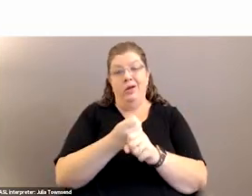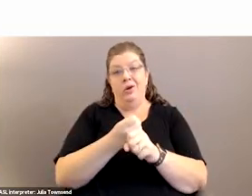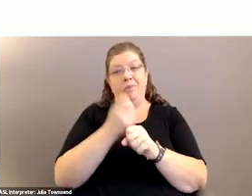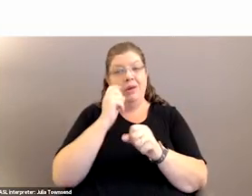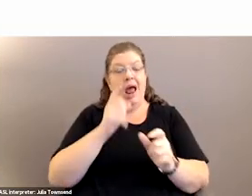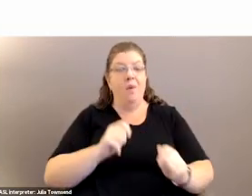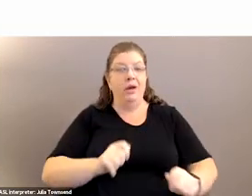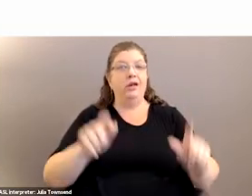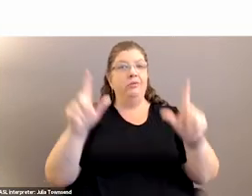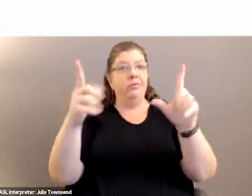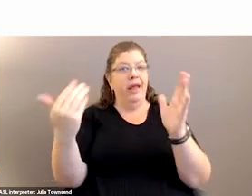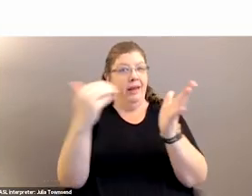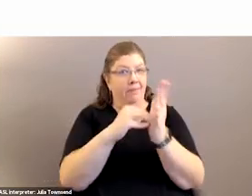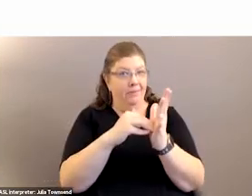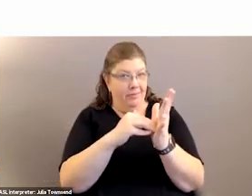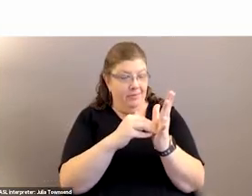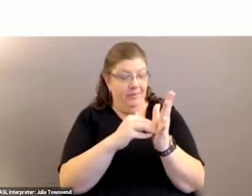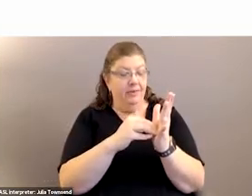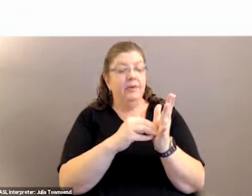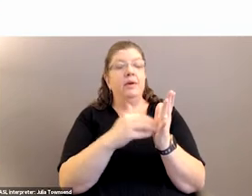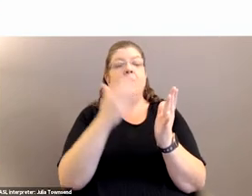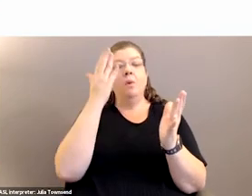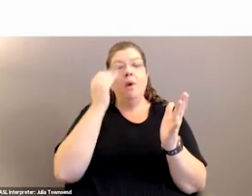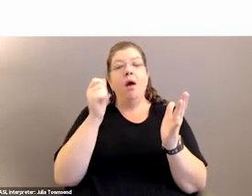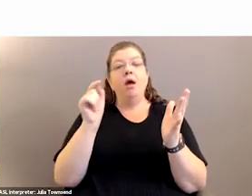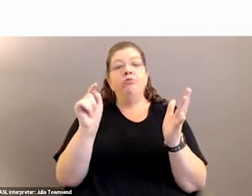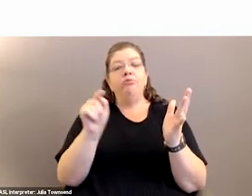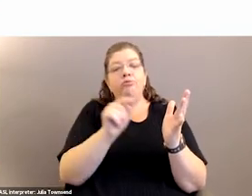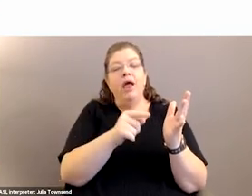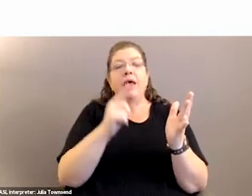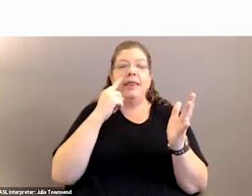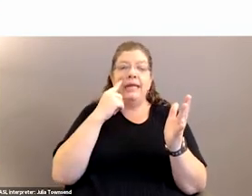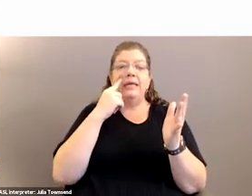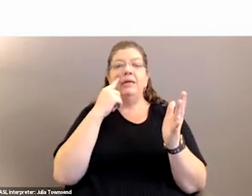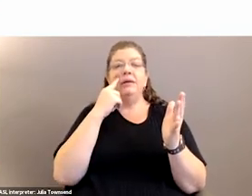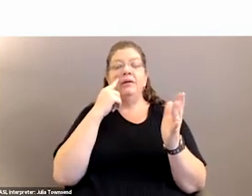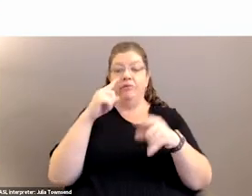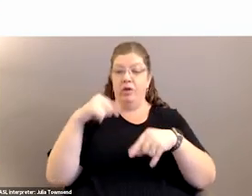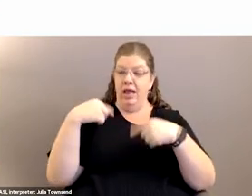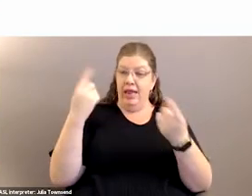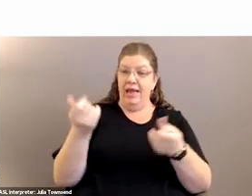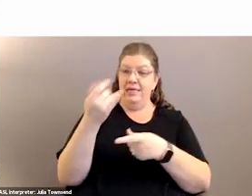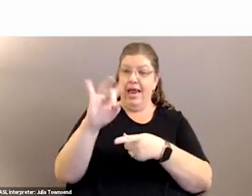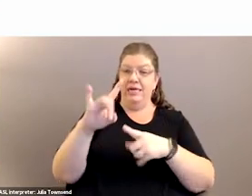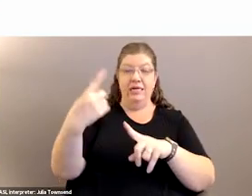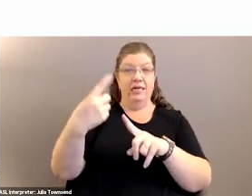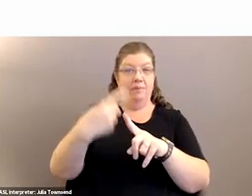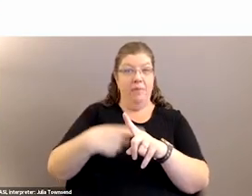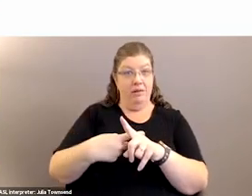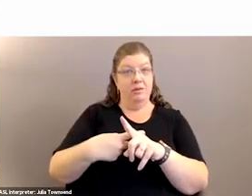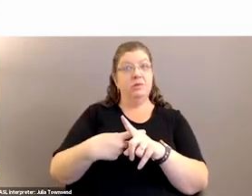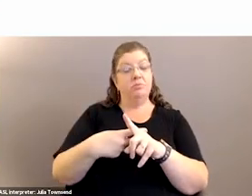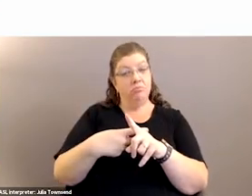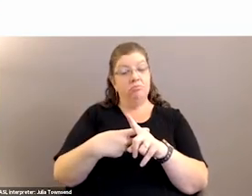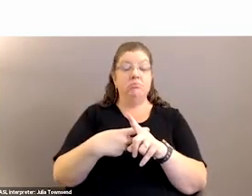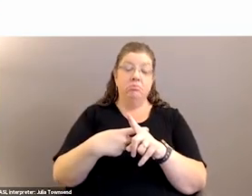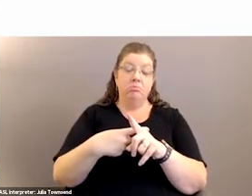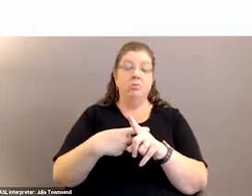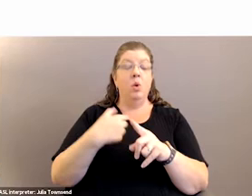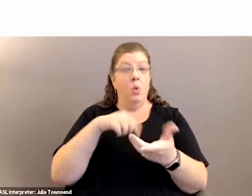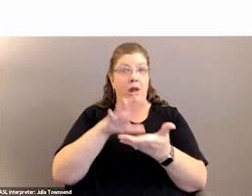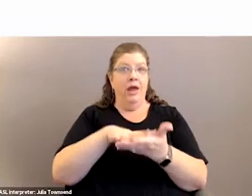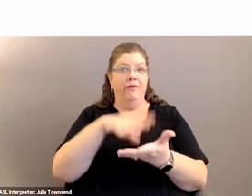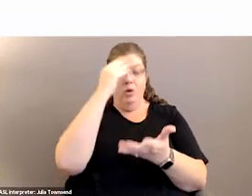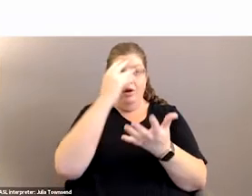to bring it back because i think uh over the last 18 months we've learned a